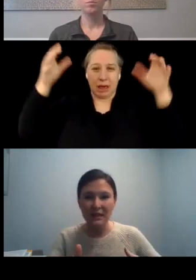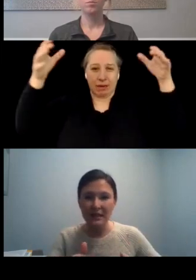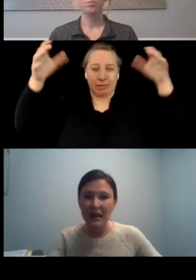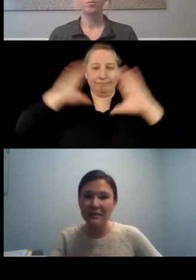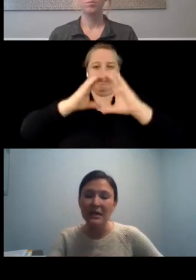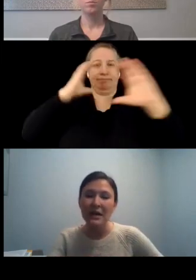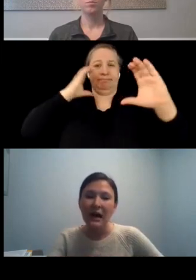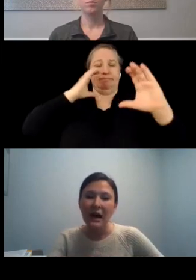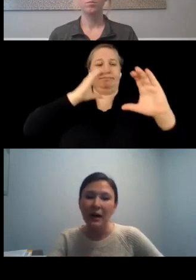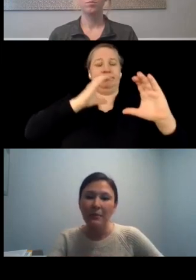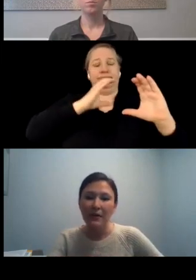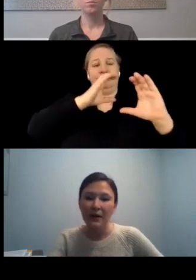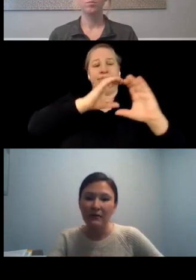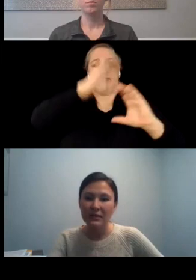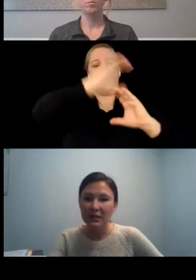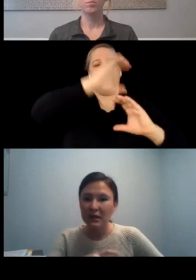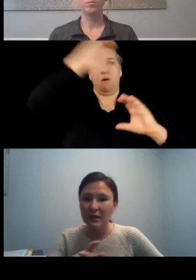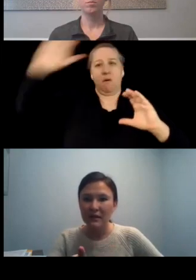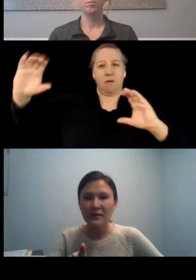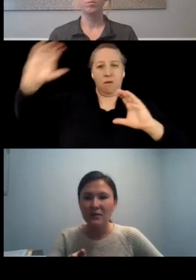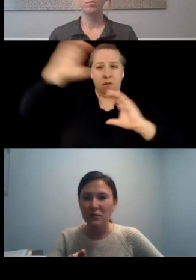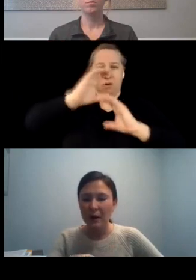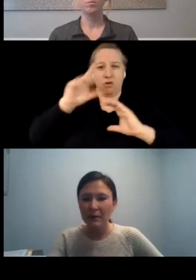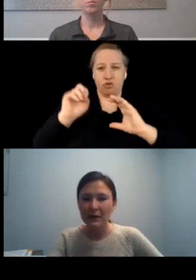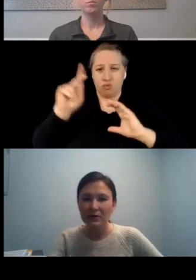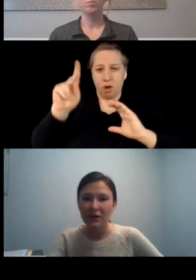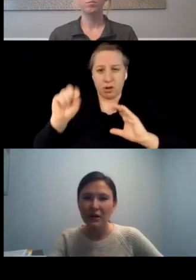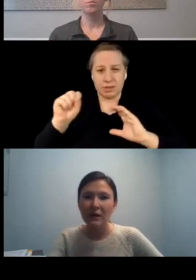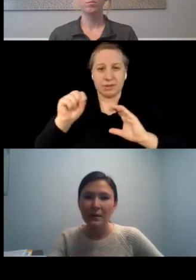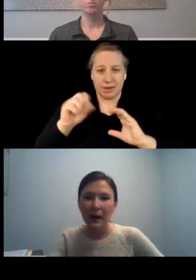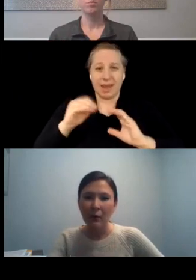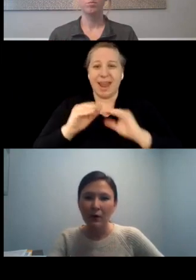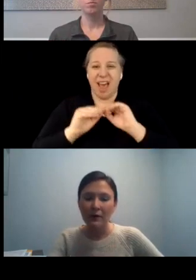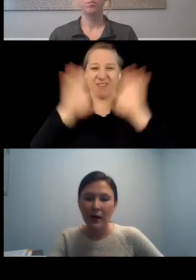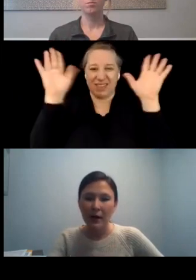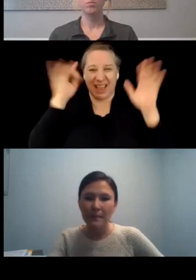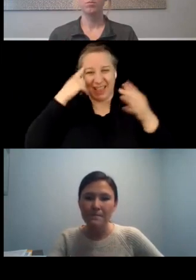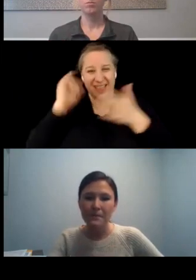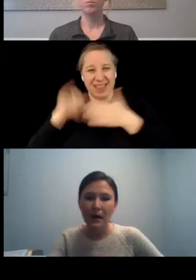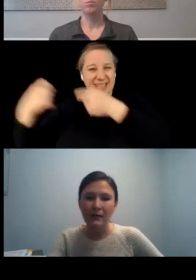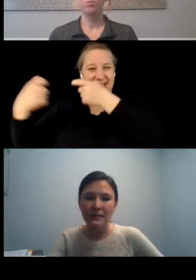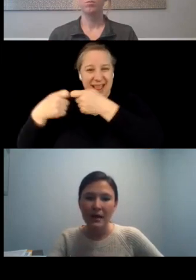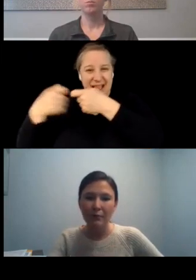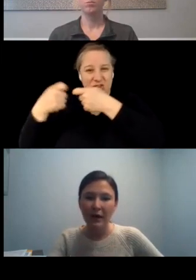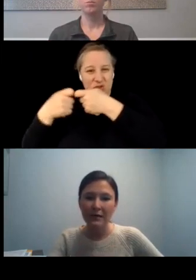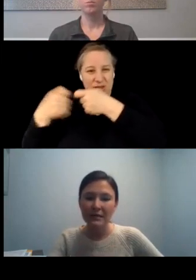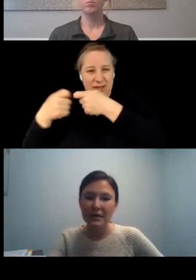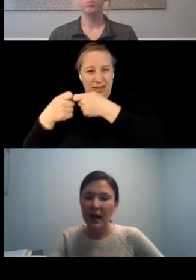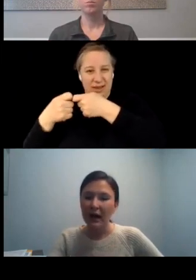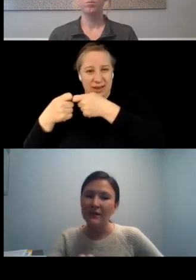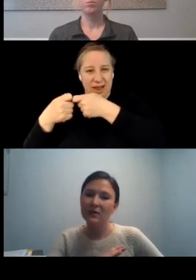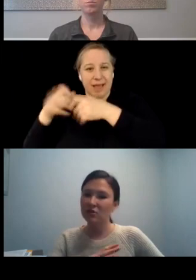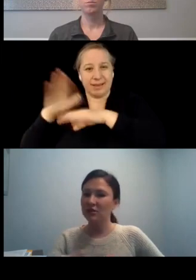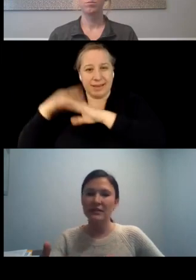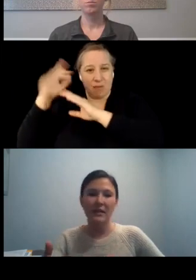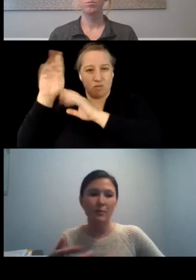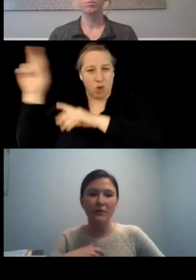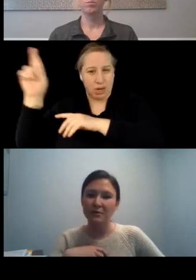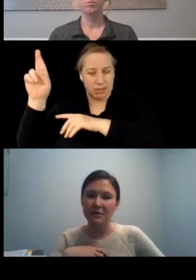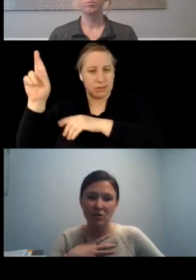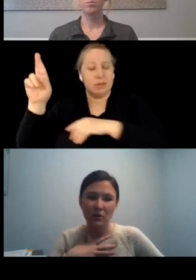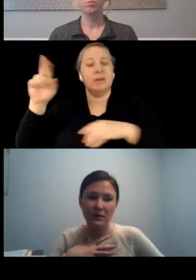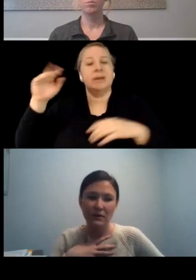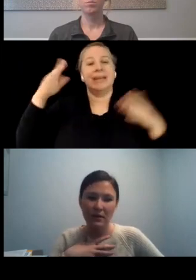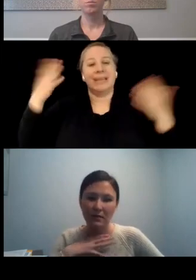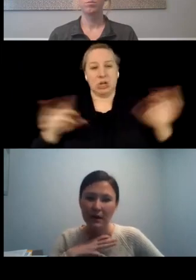trucks, things like that. And then obviously, I think this was probably electric powered on the top right. And then here's just an example